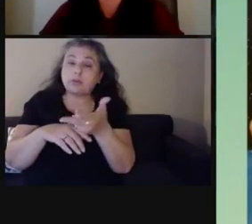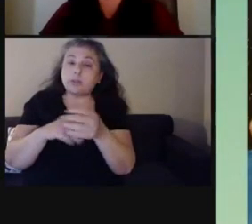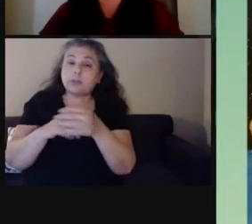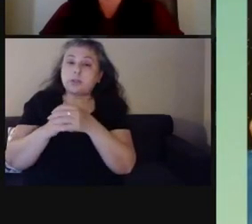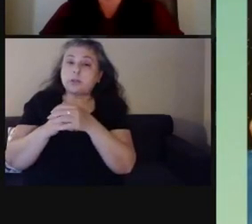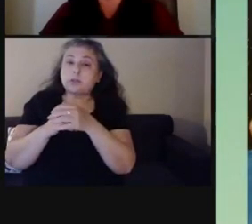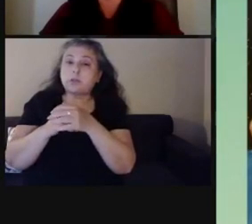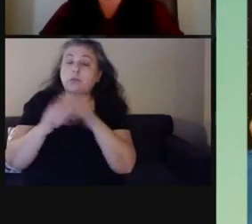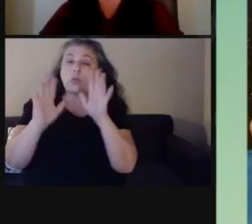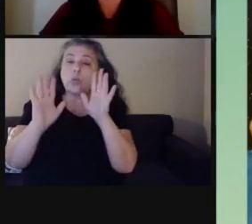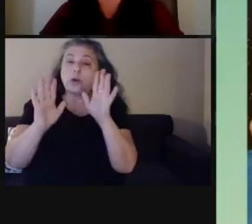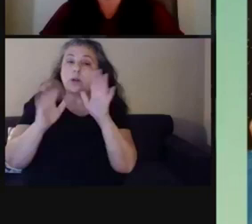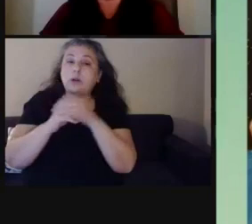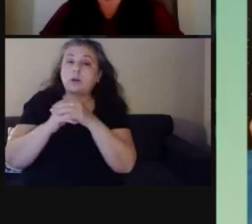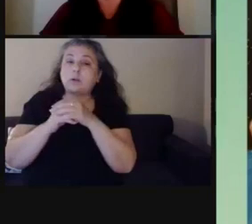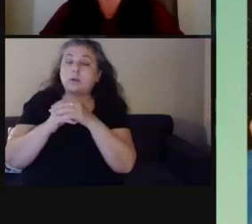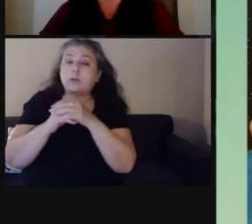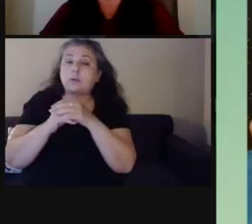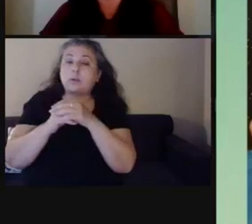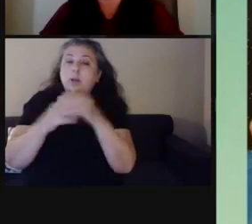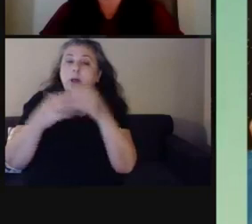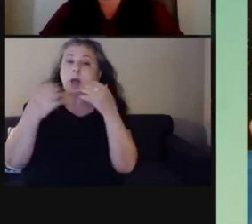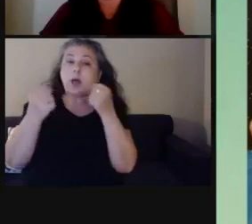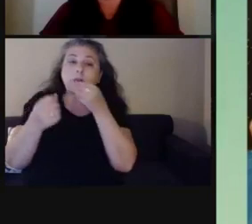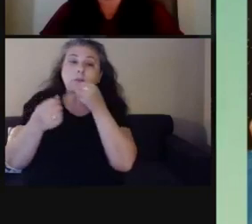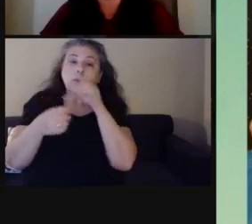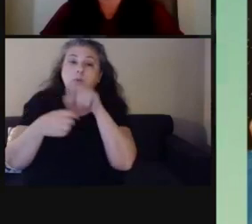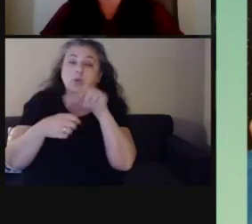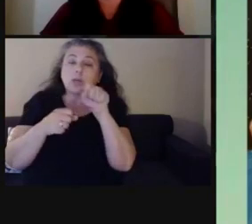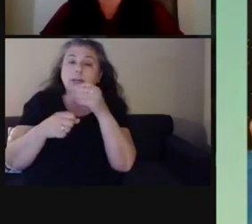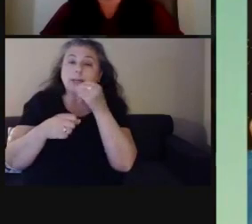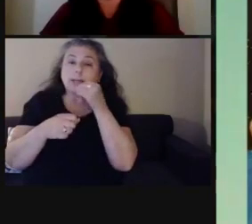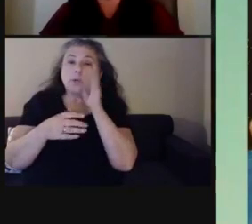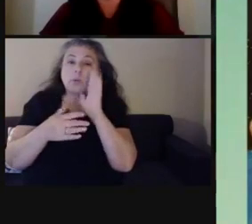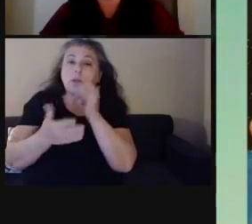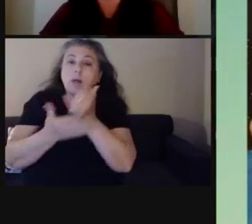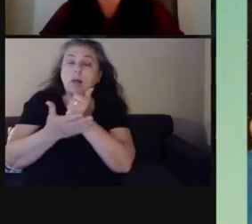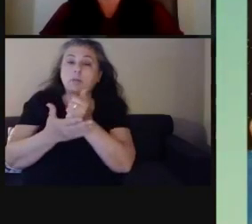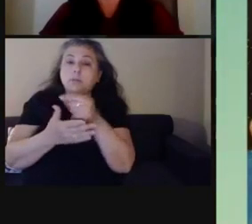is wonderful, wonderful, healthy food that you can eat that helps you